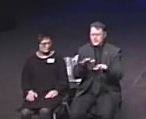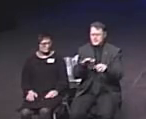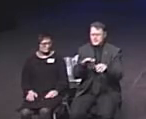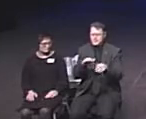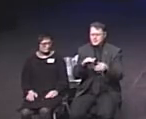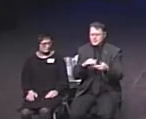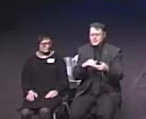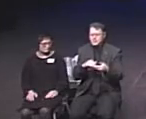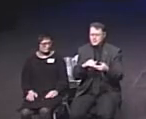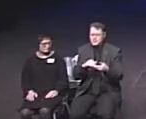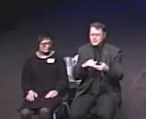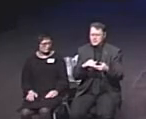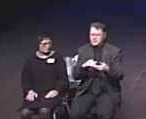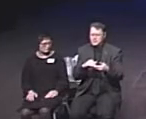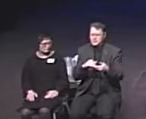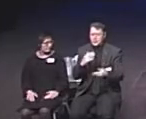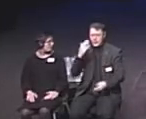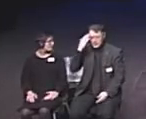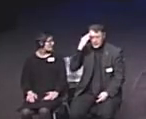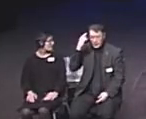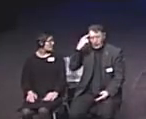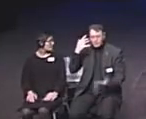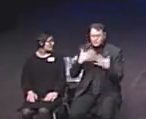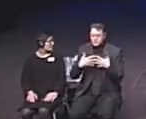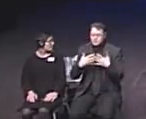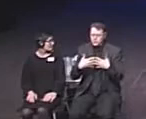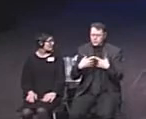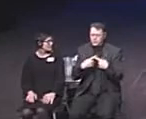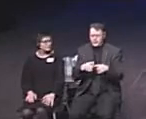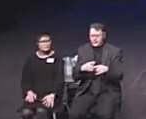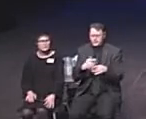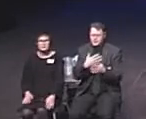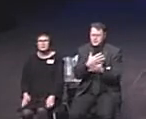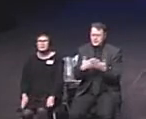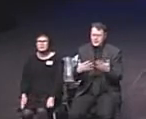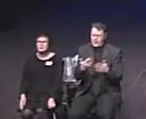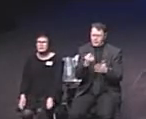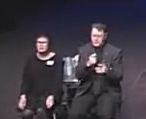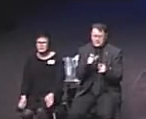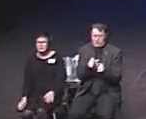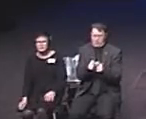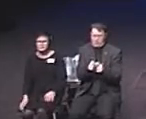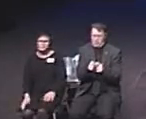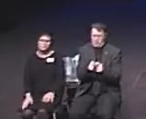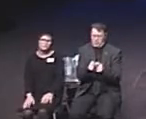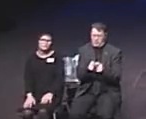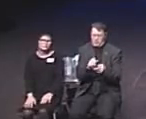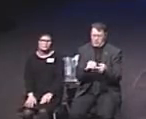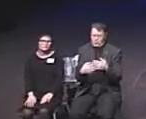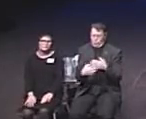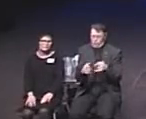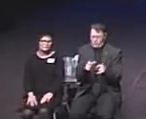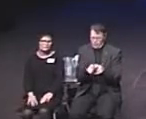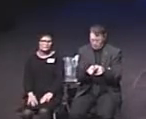now, then we just know that our brain immediately takes in the information about a word because that's like a picture.